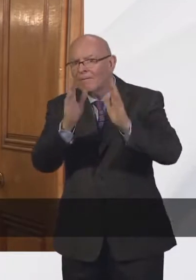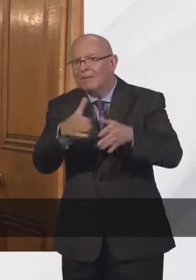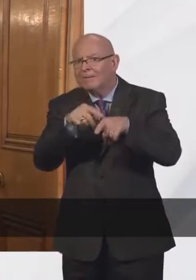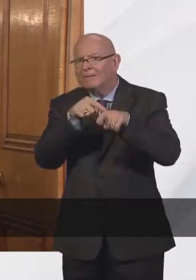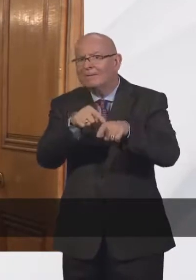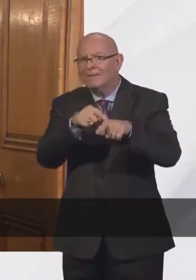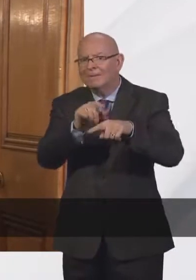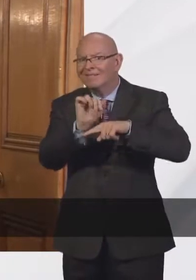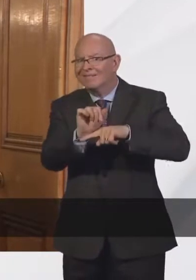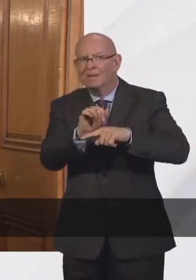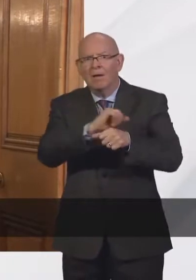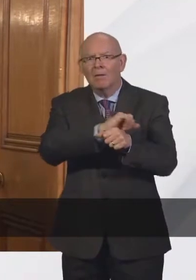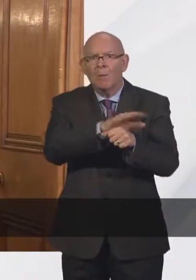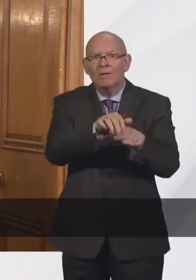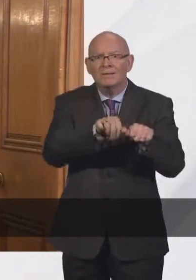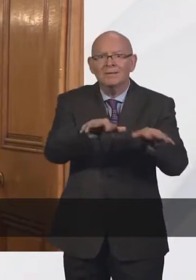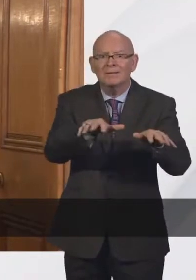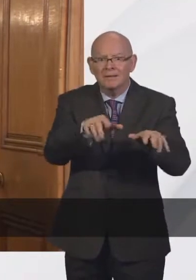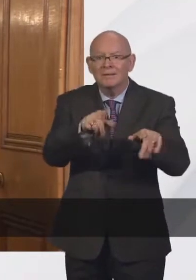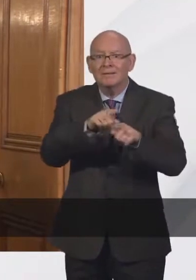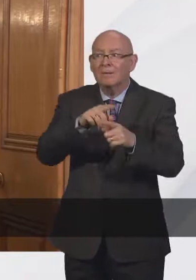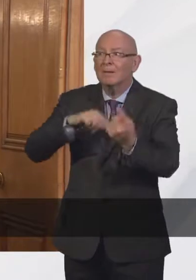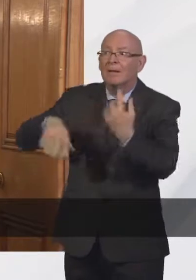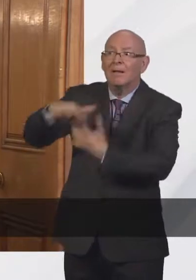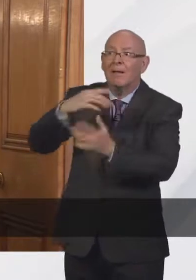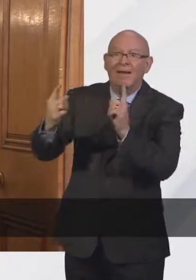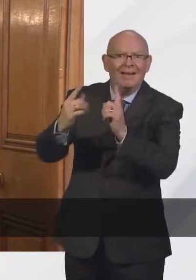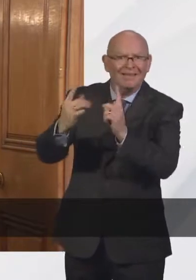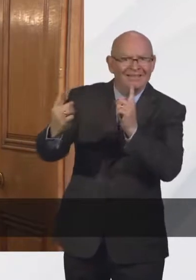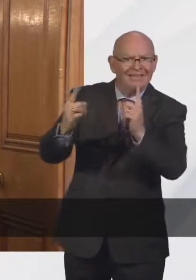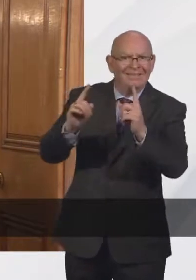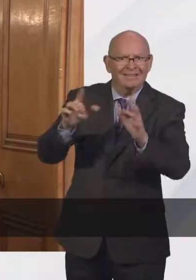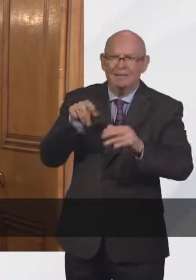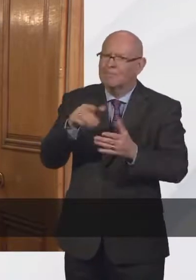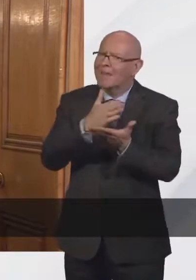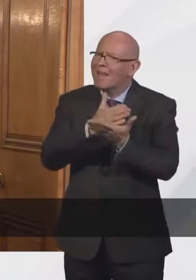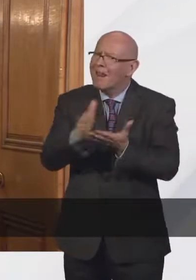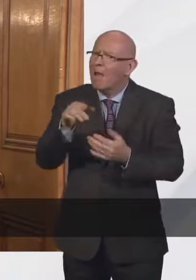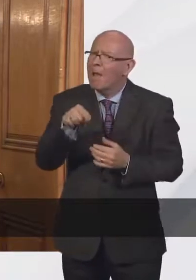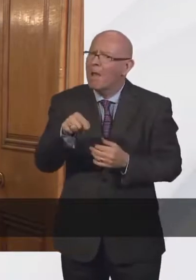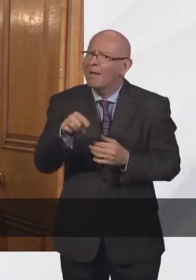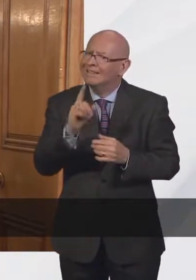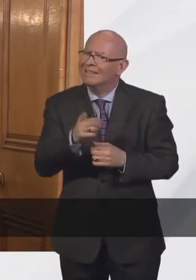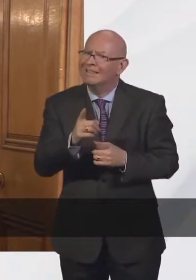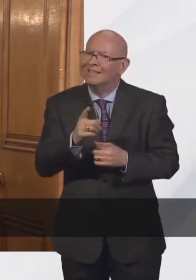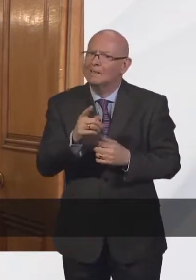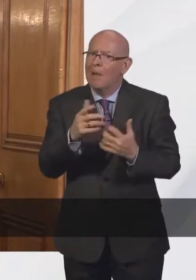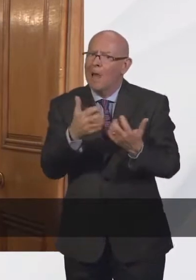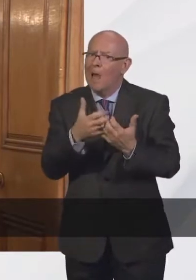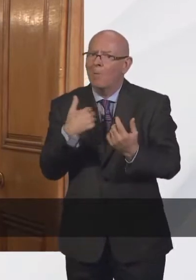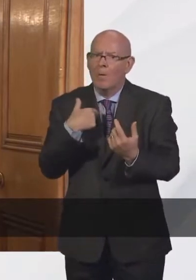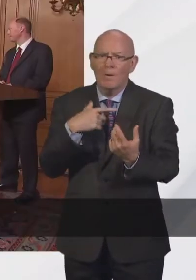in the way that we are. And yes, of course, Laura, I take a responsibility, the government takes responsibility for